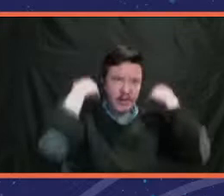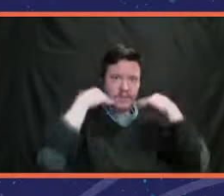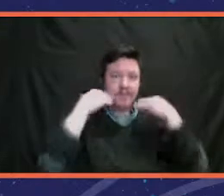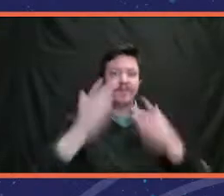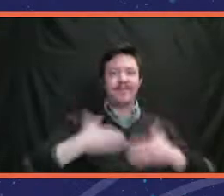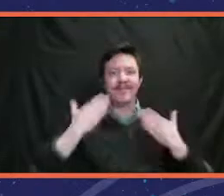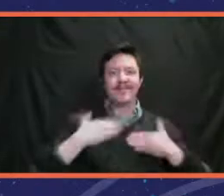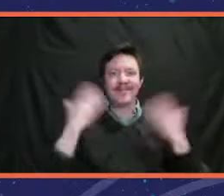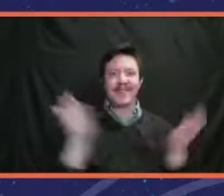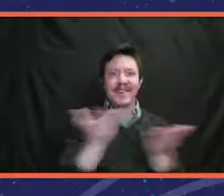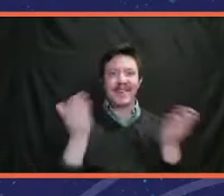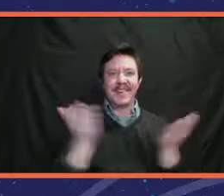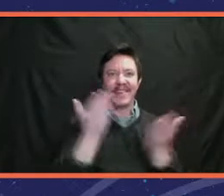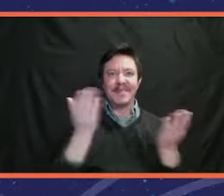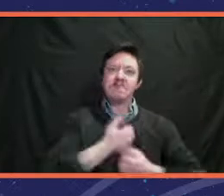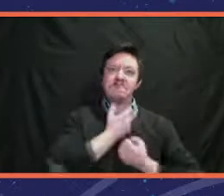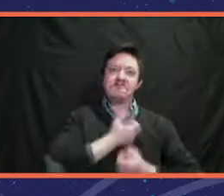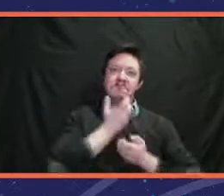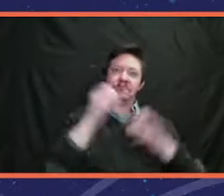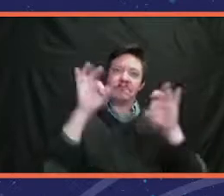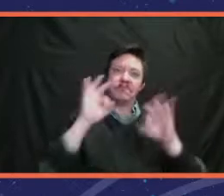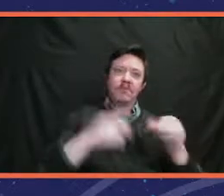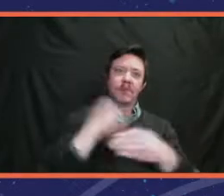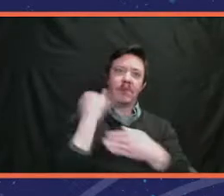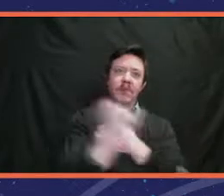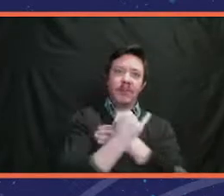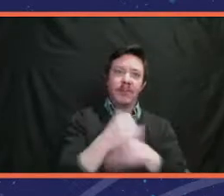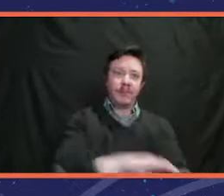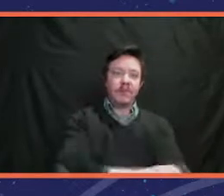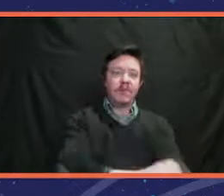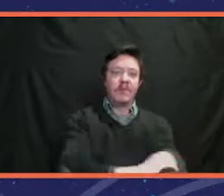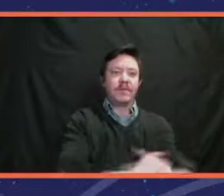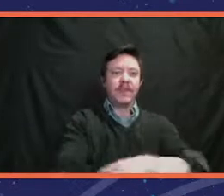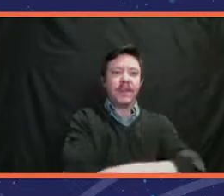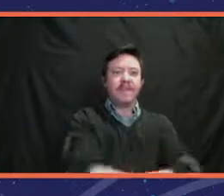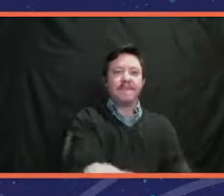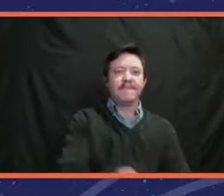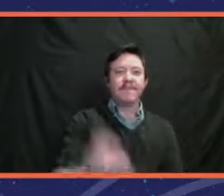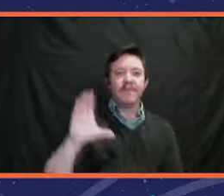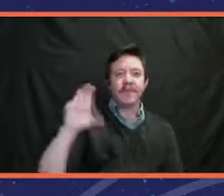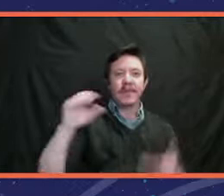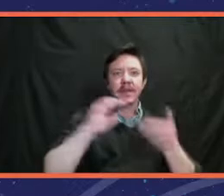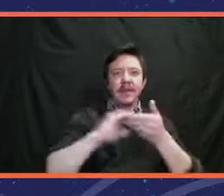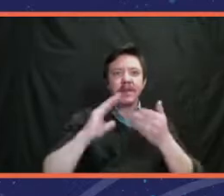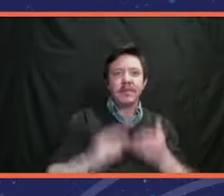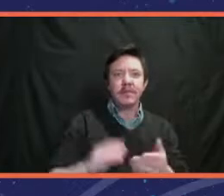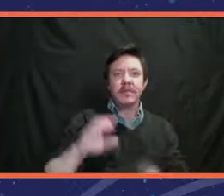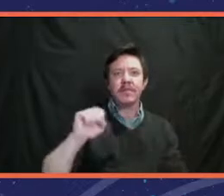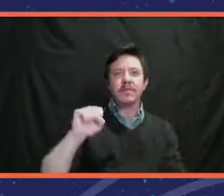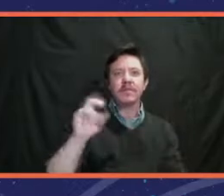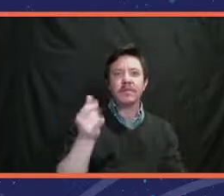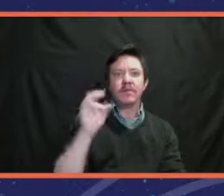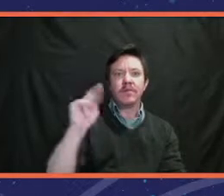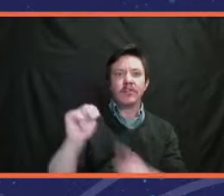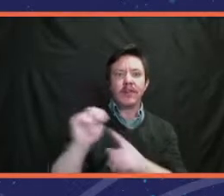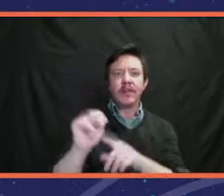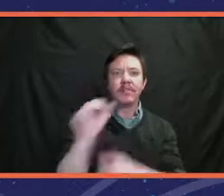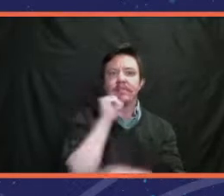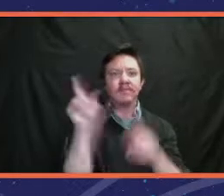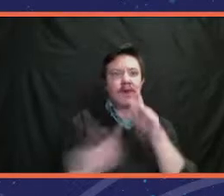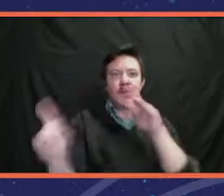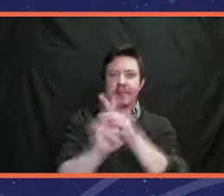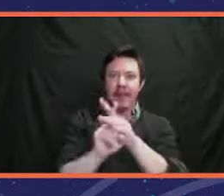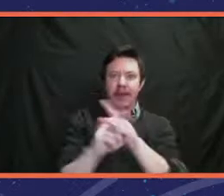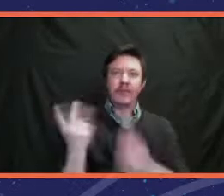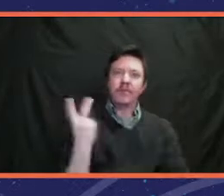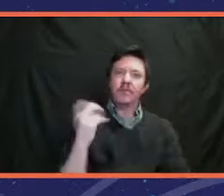little bit more about my project. My co-collaborator, Shelton Torbert Jr., wasn't able to make it today, but we worked together to create